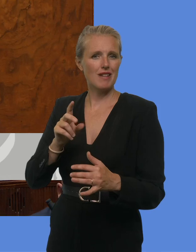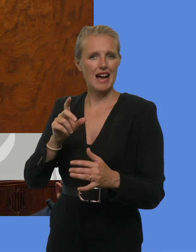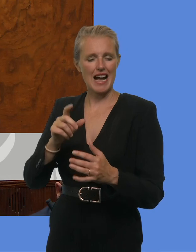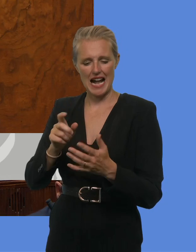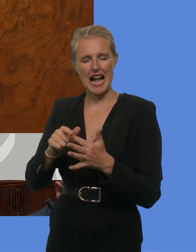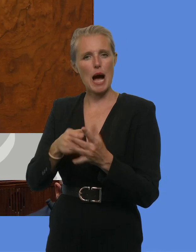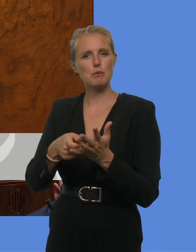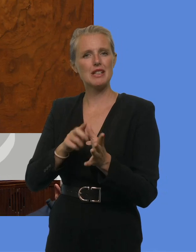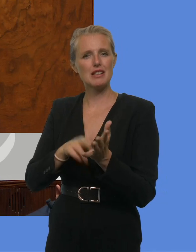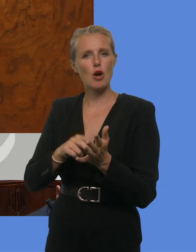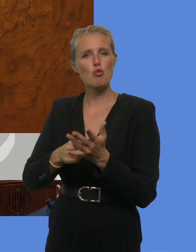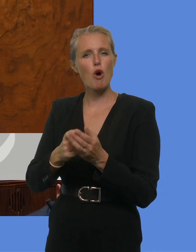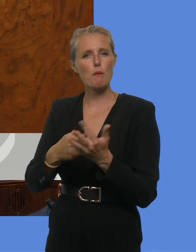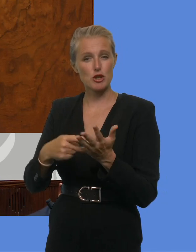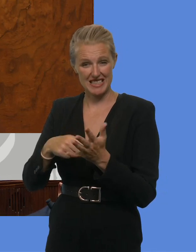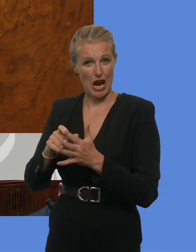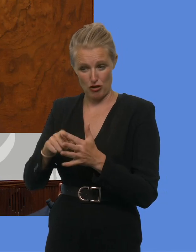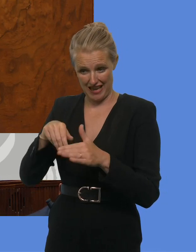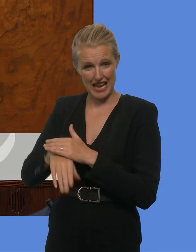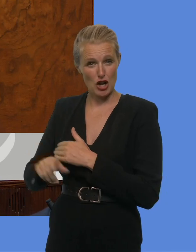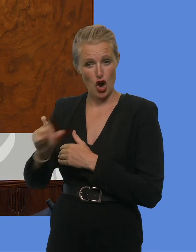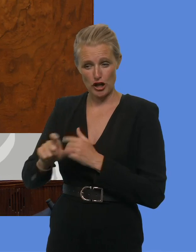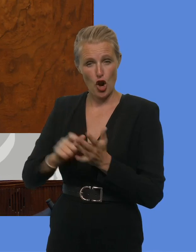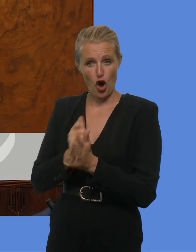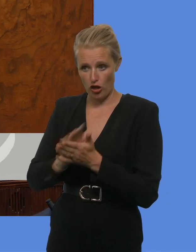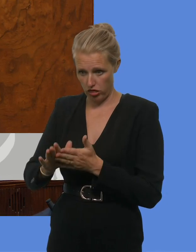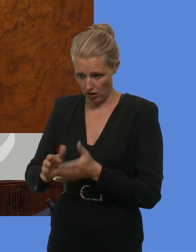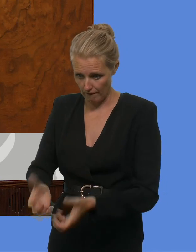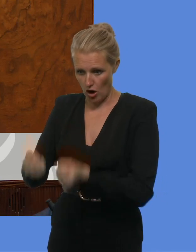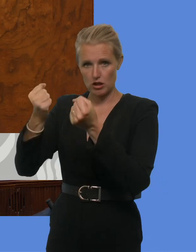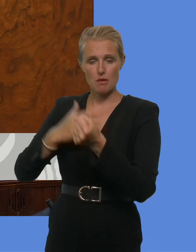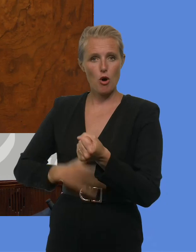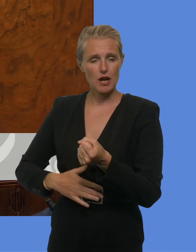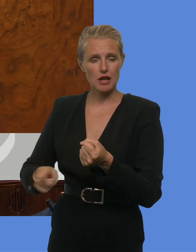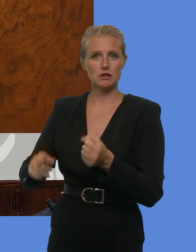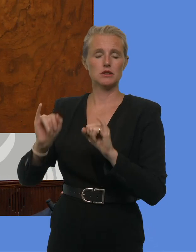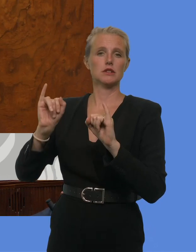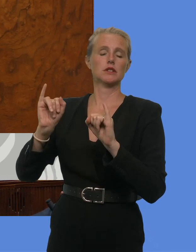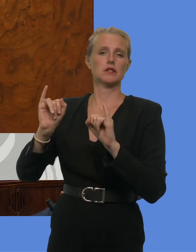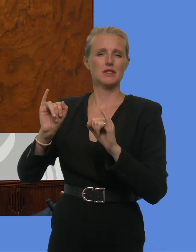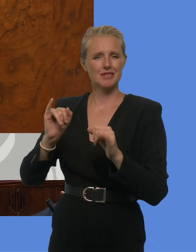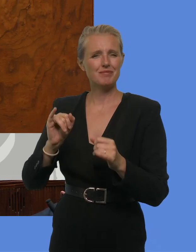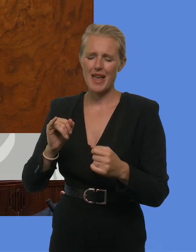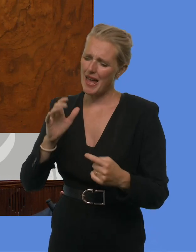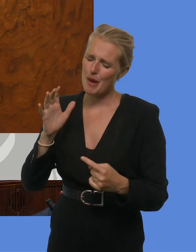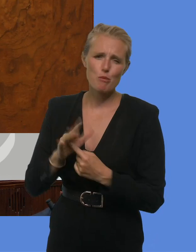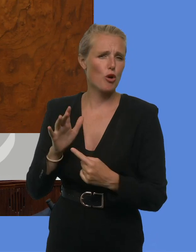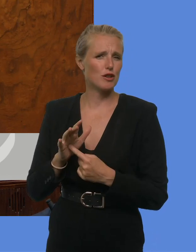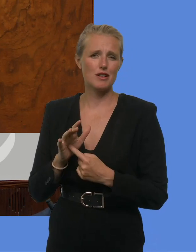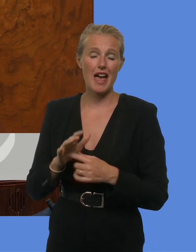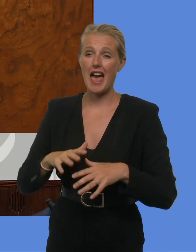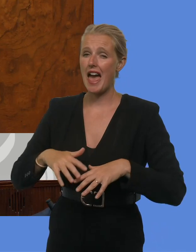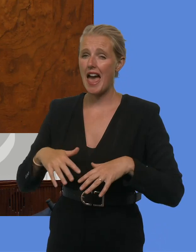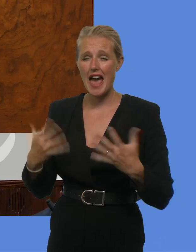Narrock in a bog in County Louth. Would the Deputy First Minister agree with me that it is vital that anybody that